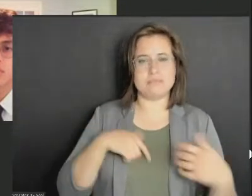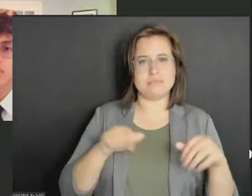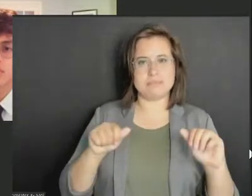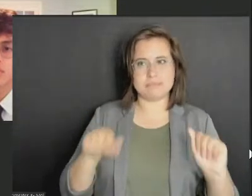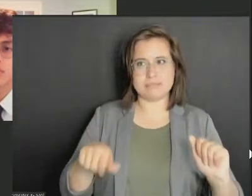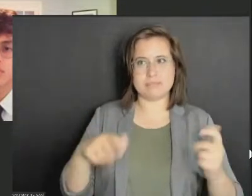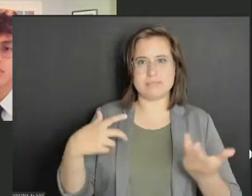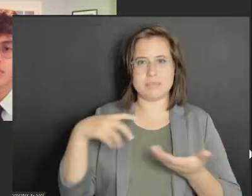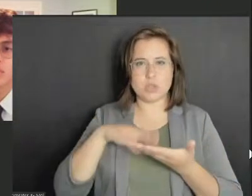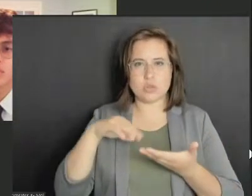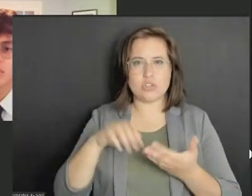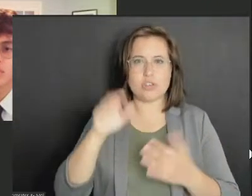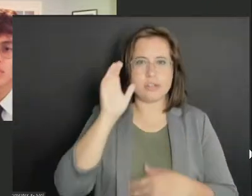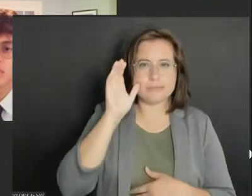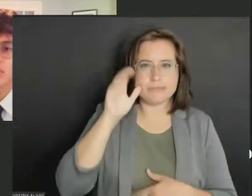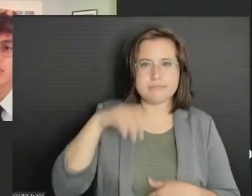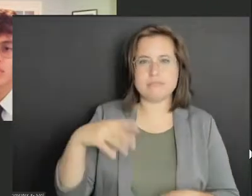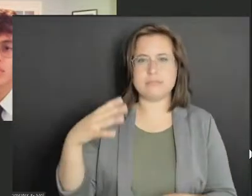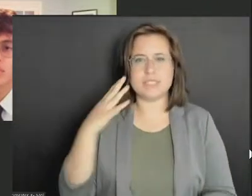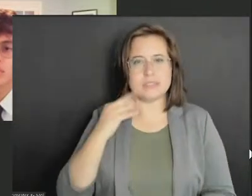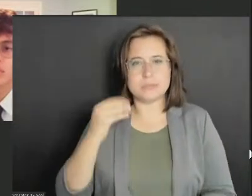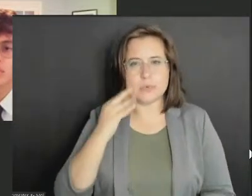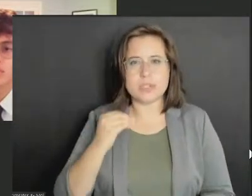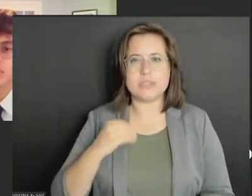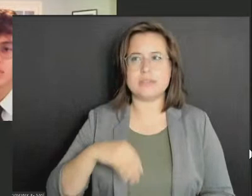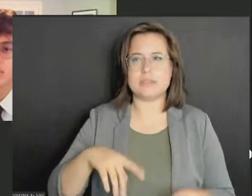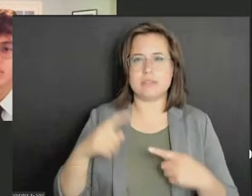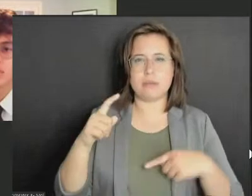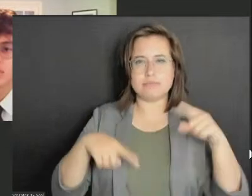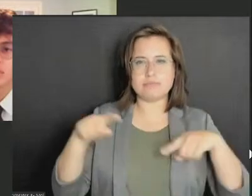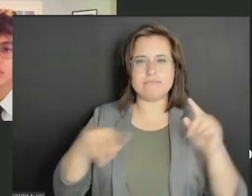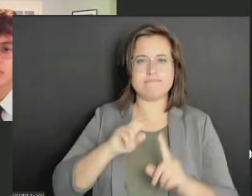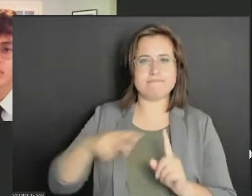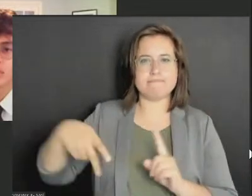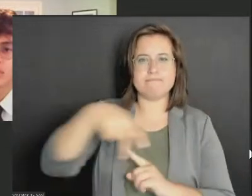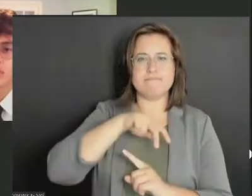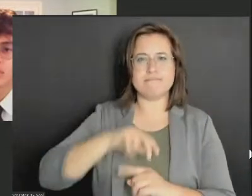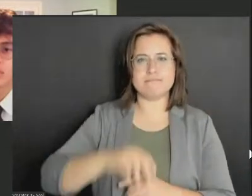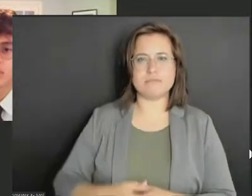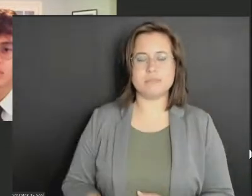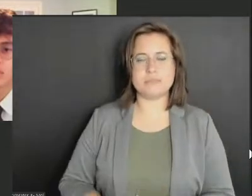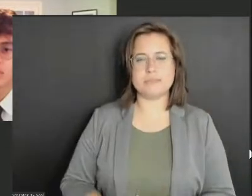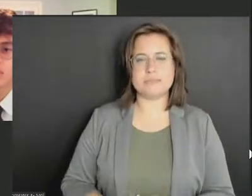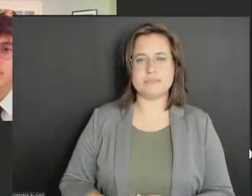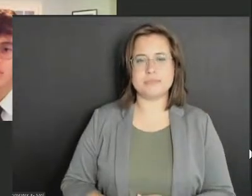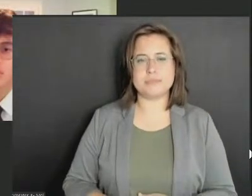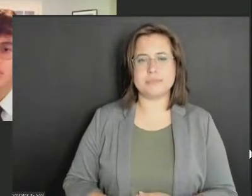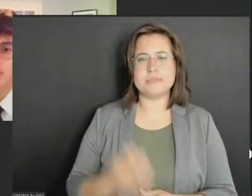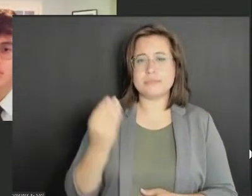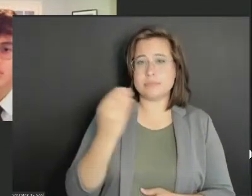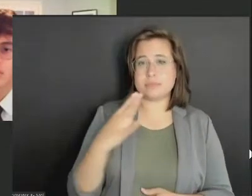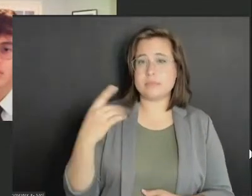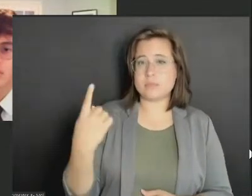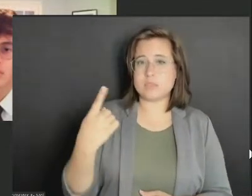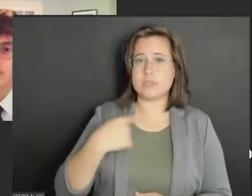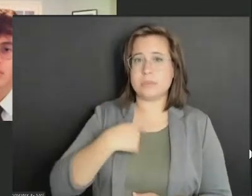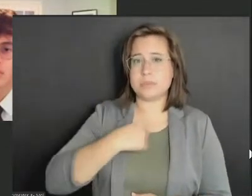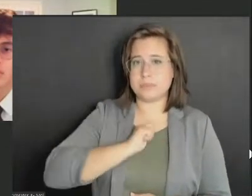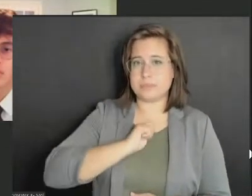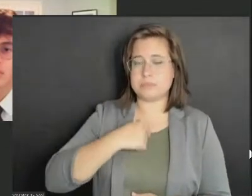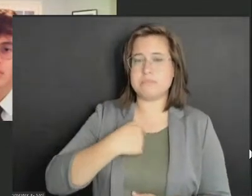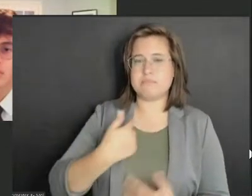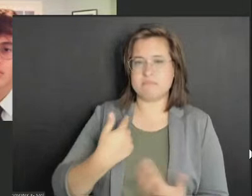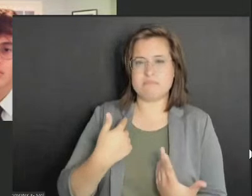to experience all these different viewpoints. I will say that as somebody who's been in the Department of Labor for